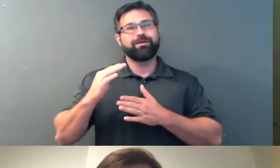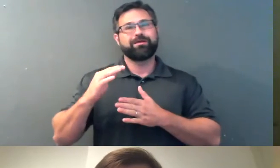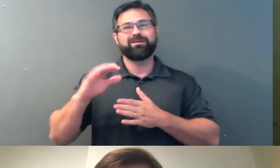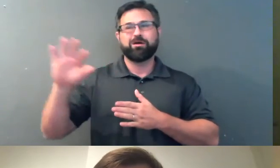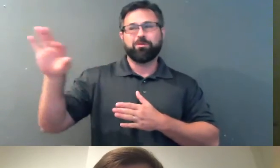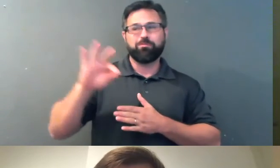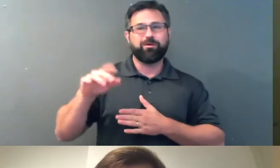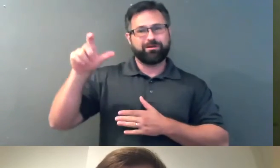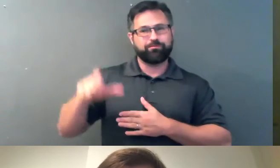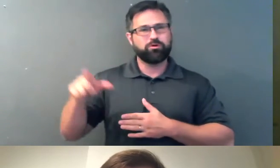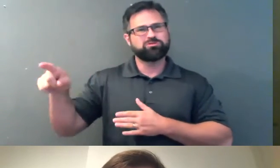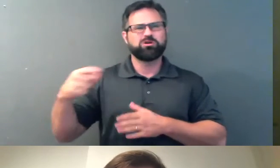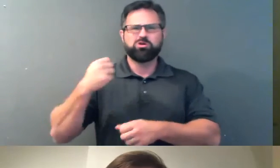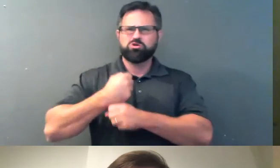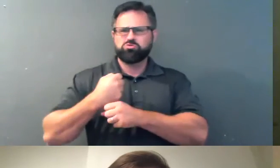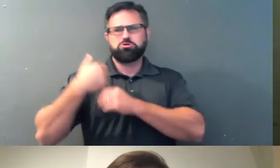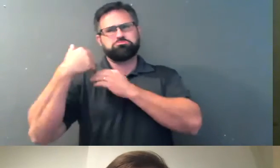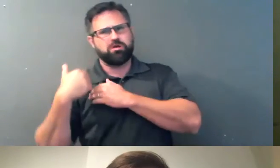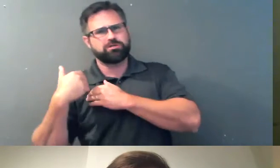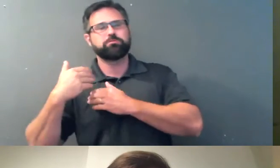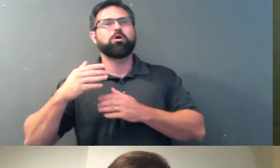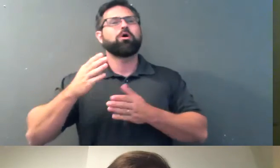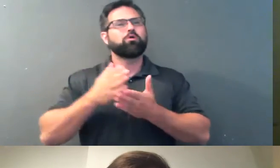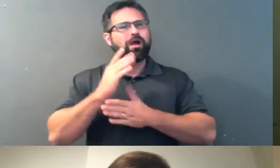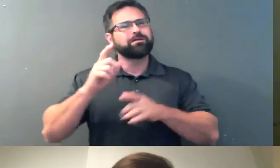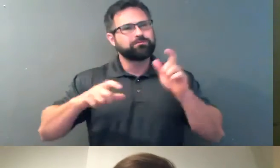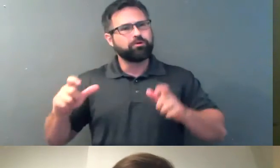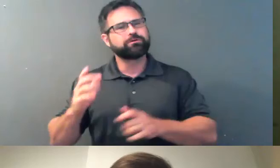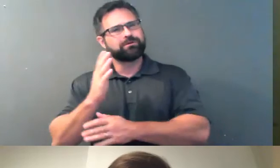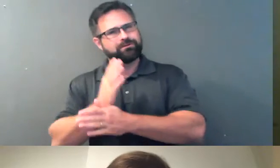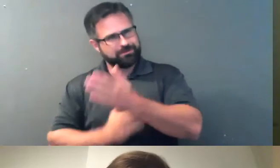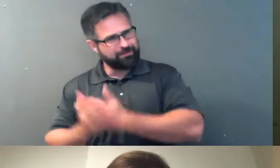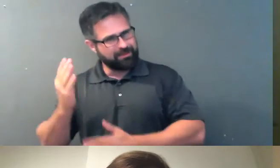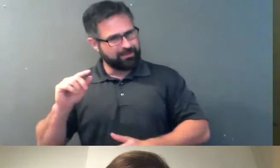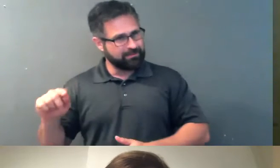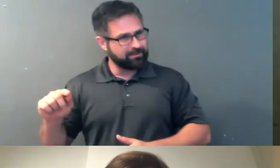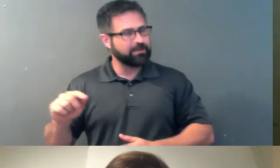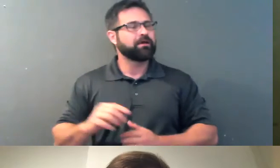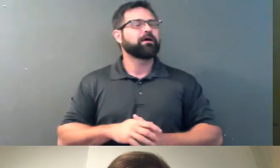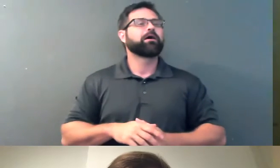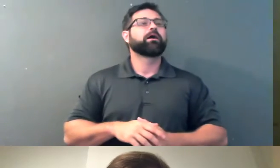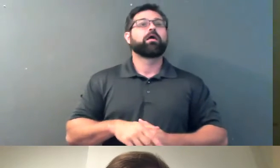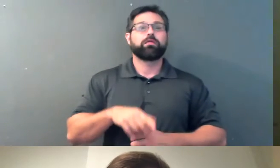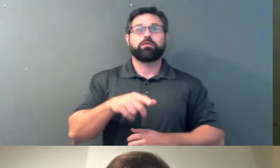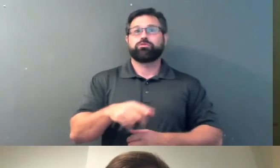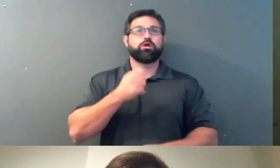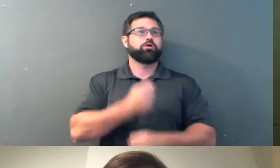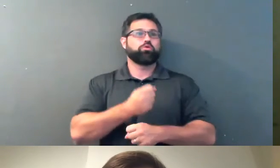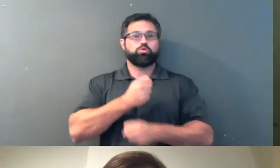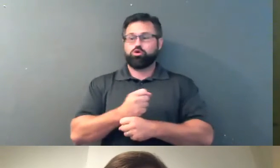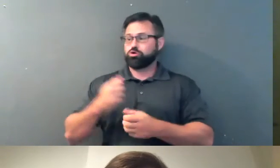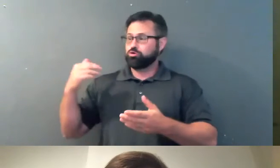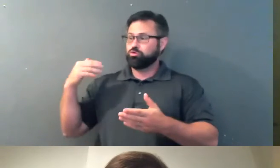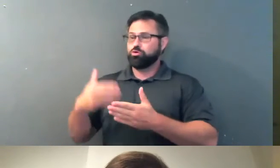of persons with disabilities, on the work that was undertaken in the last period,